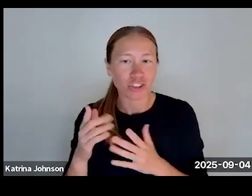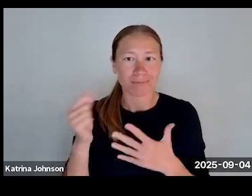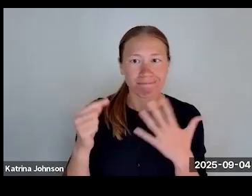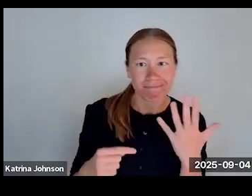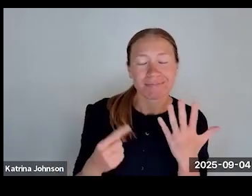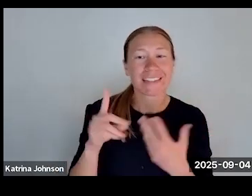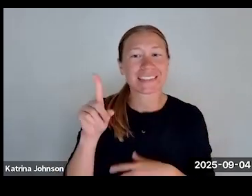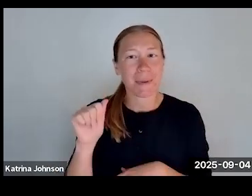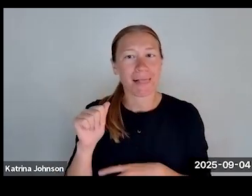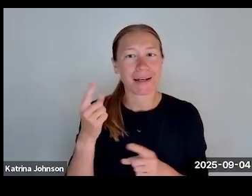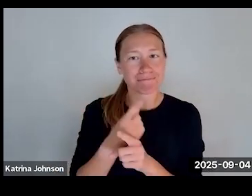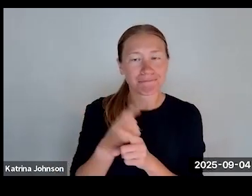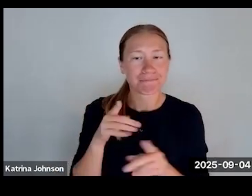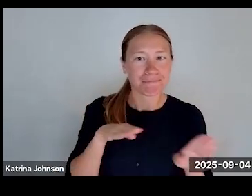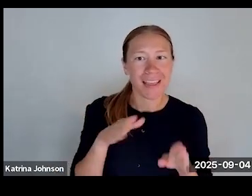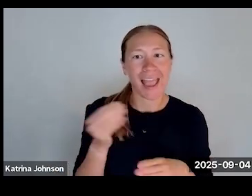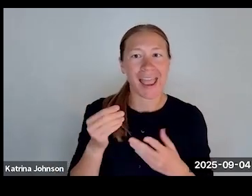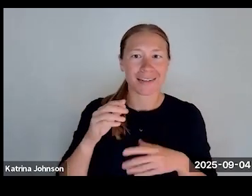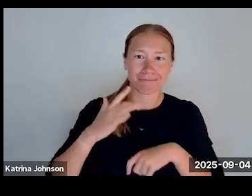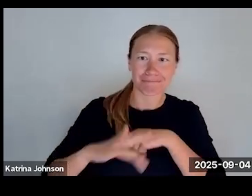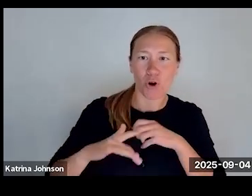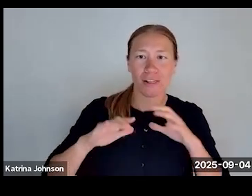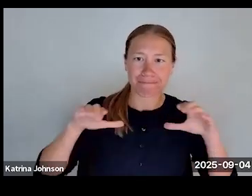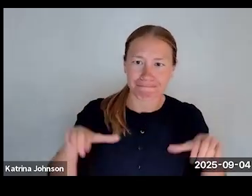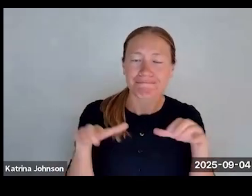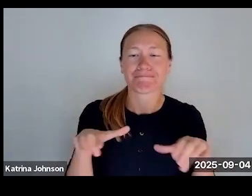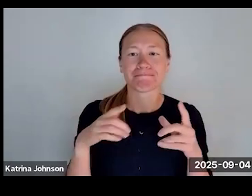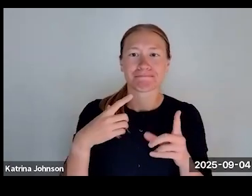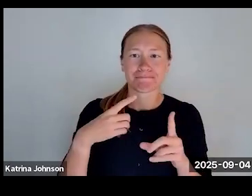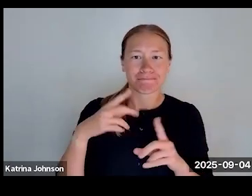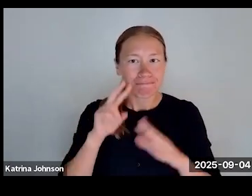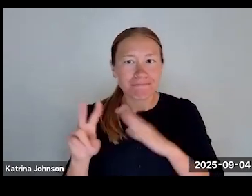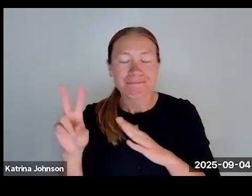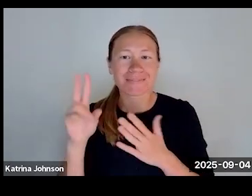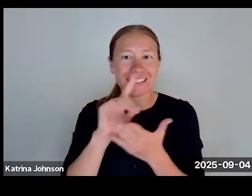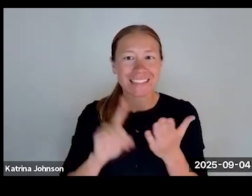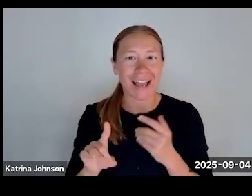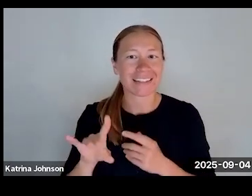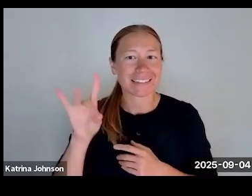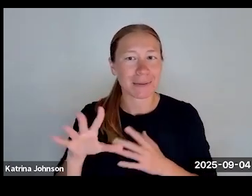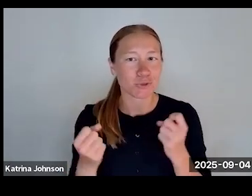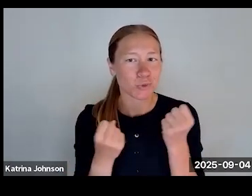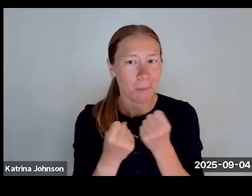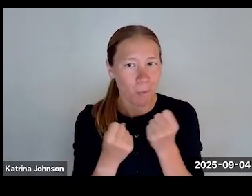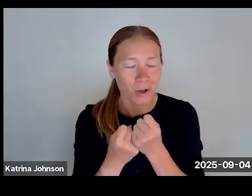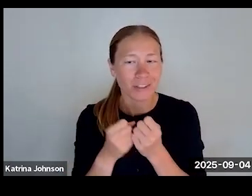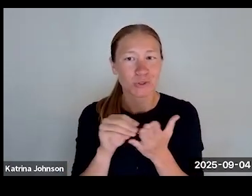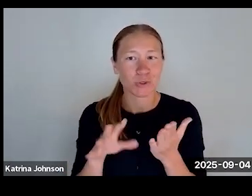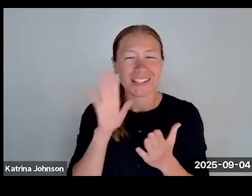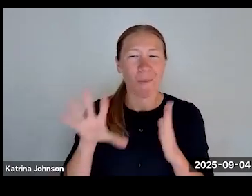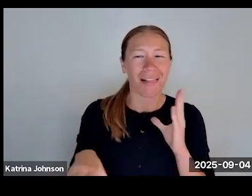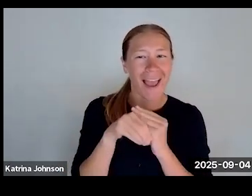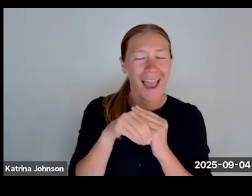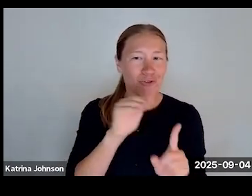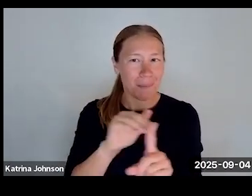etiquette, and proactive course design tips to support all students. I'll also sprinkle some reminders in about how to